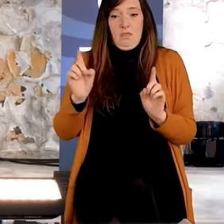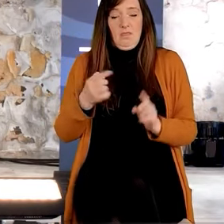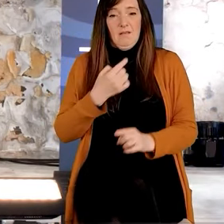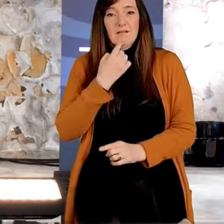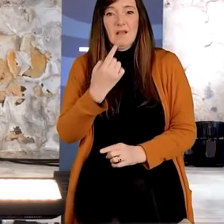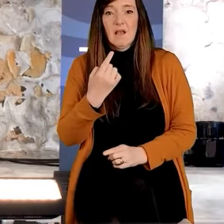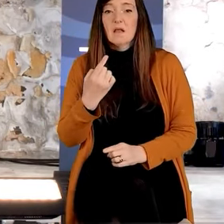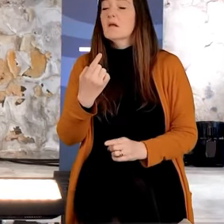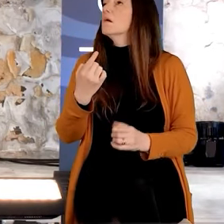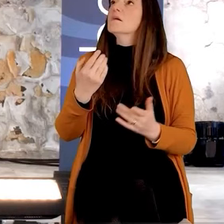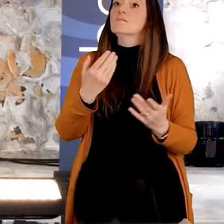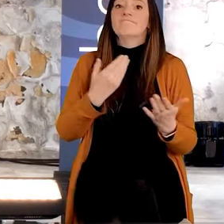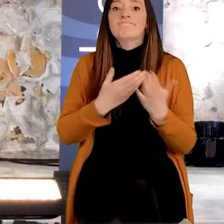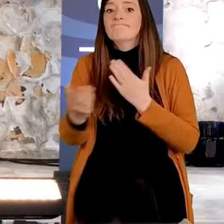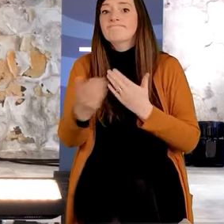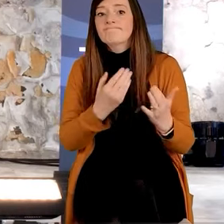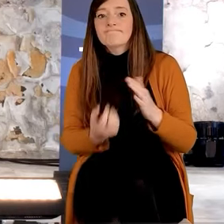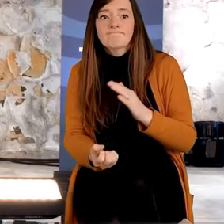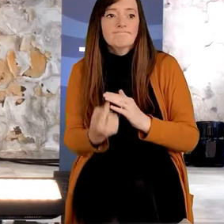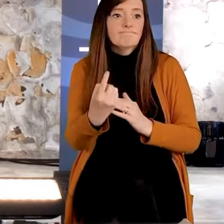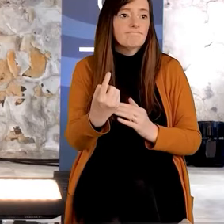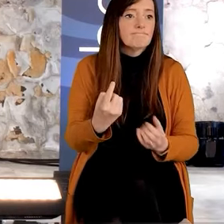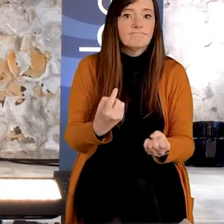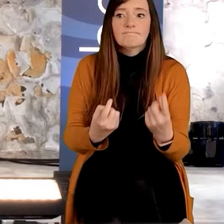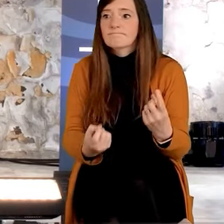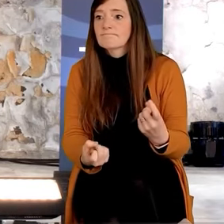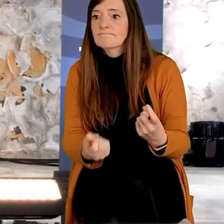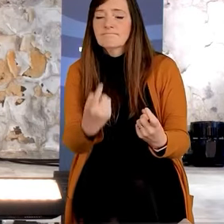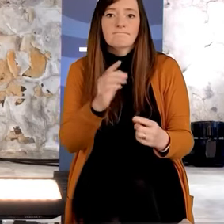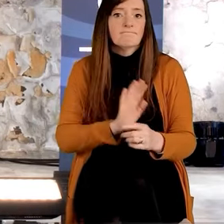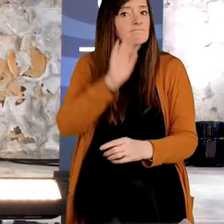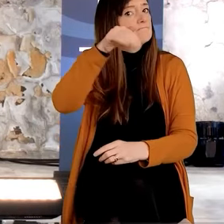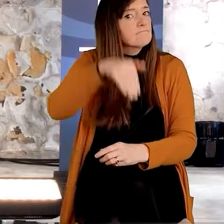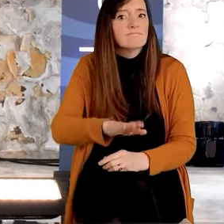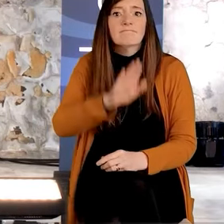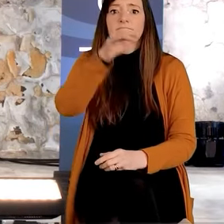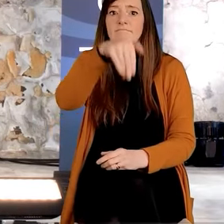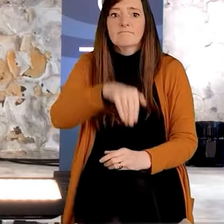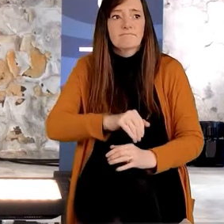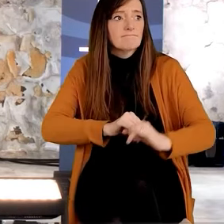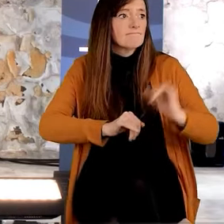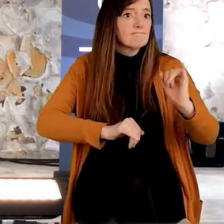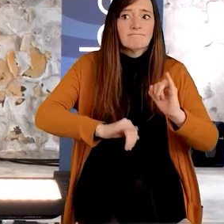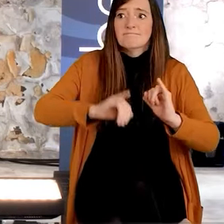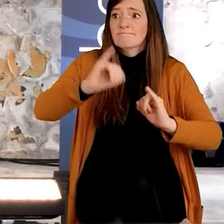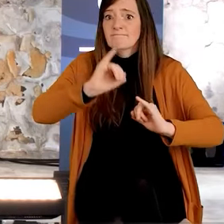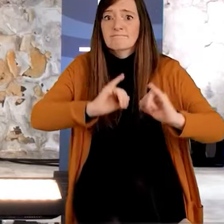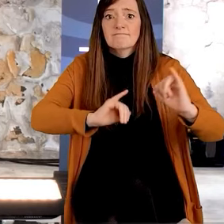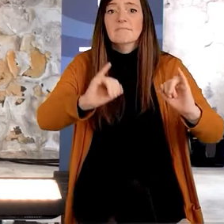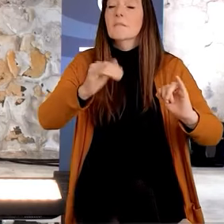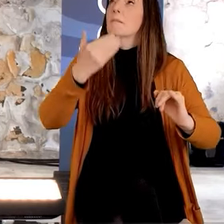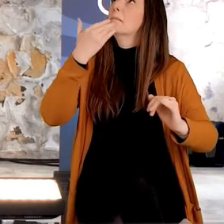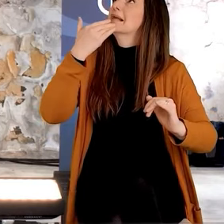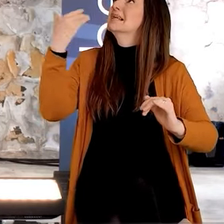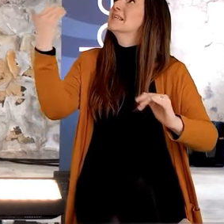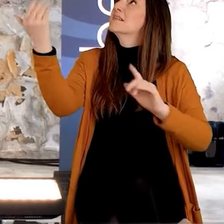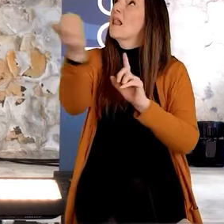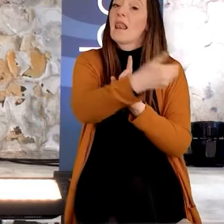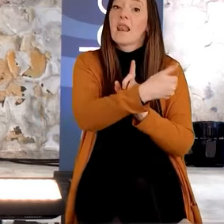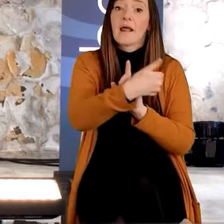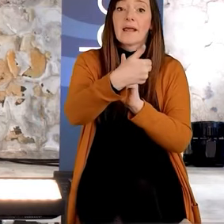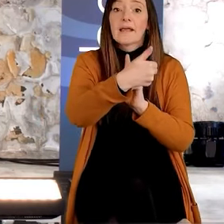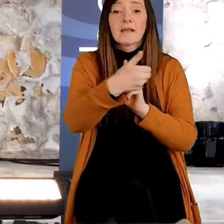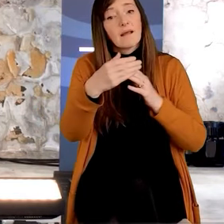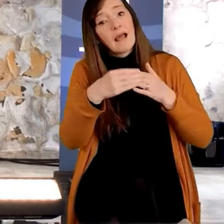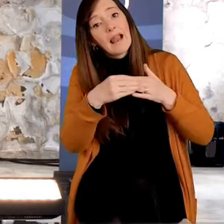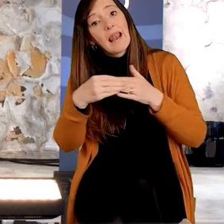suffering, however hard it is, and you and I are called to this as we follow Jesus, however hard it is, lead me in